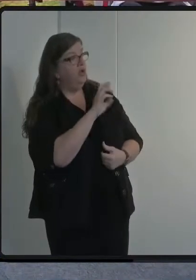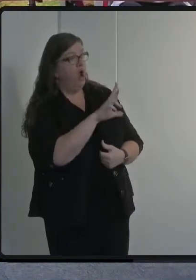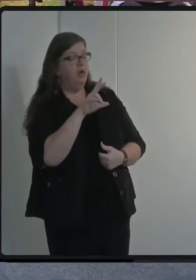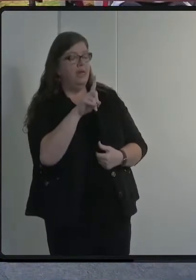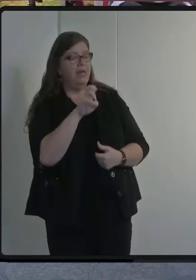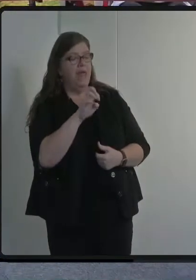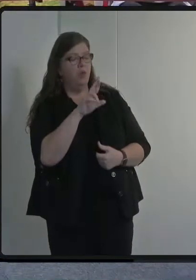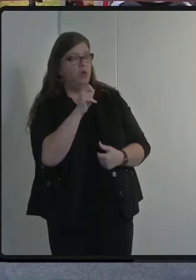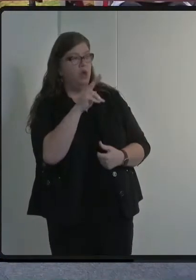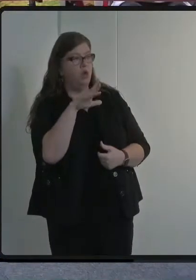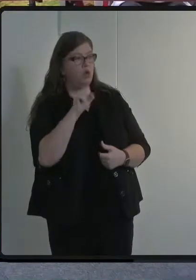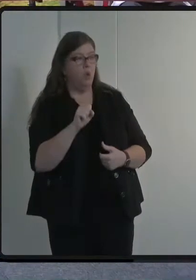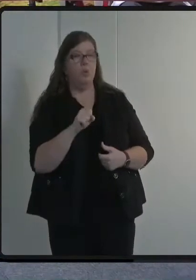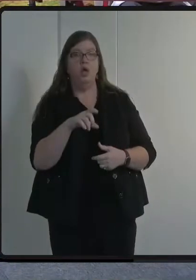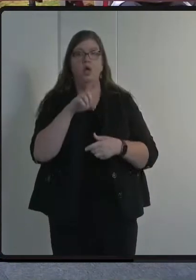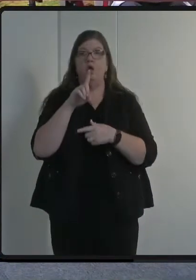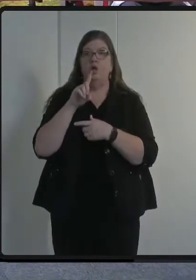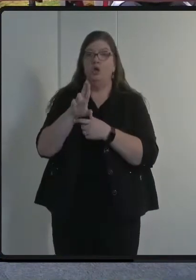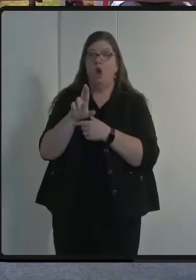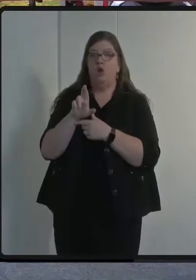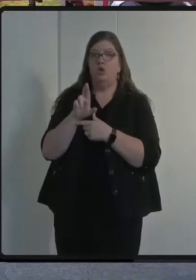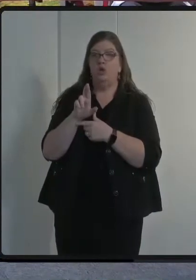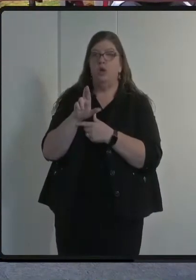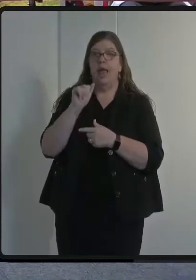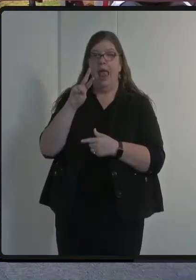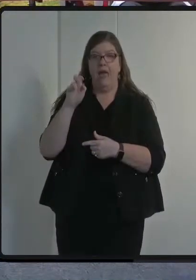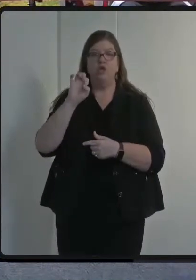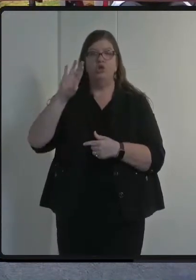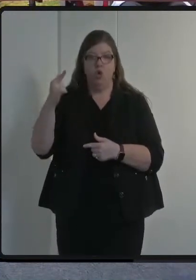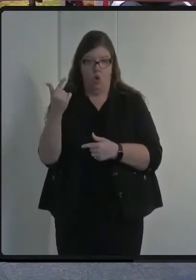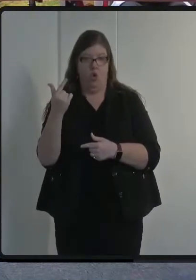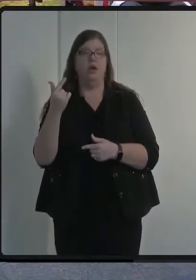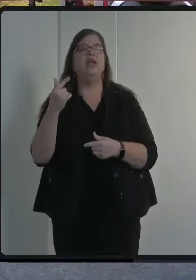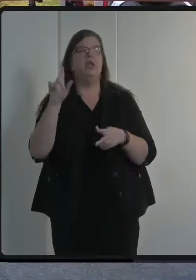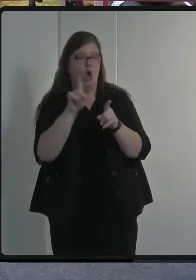Dr. Henning Ansorg, the county's public health officer, is also here with us today.